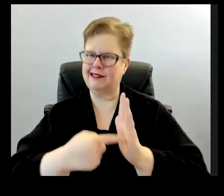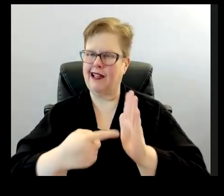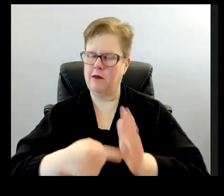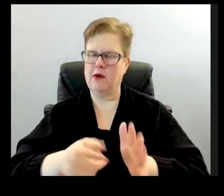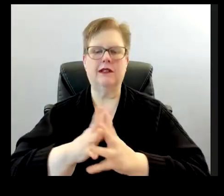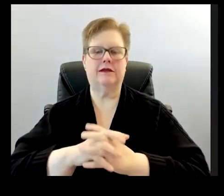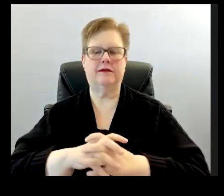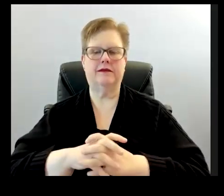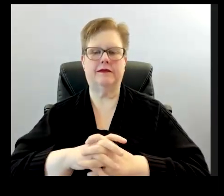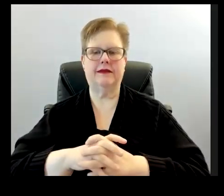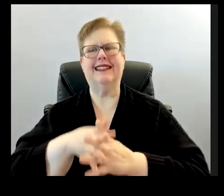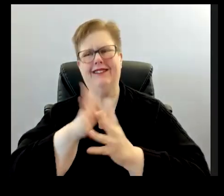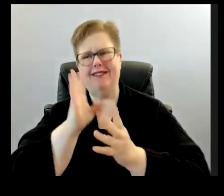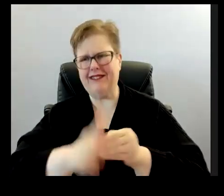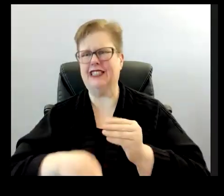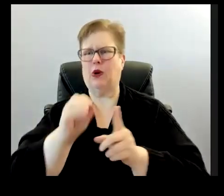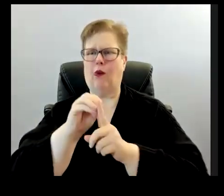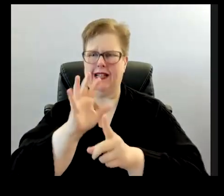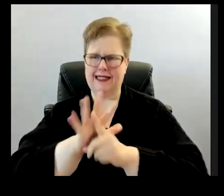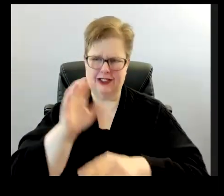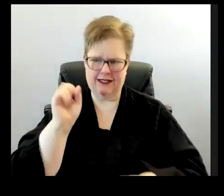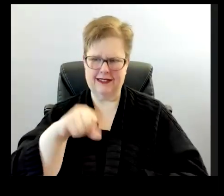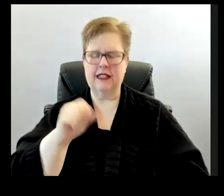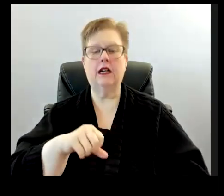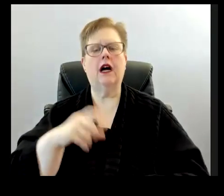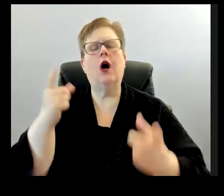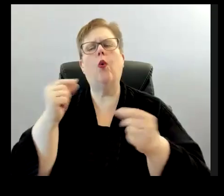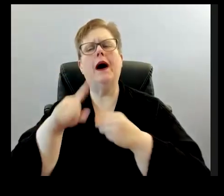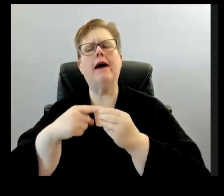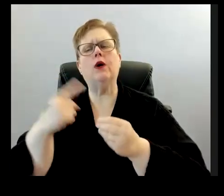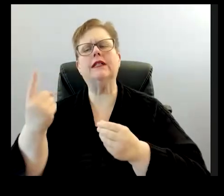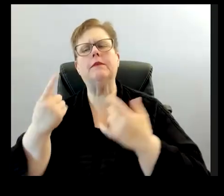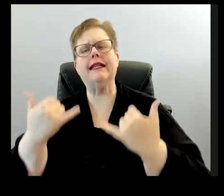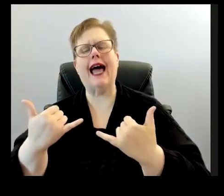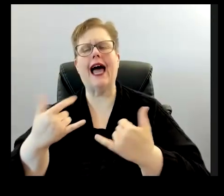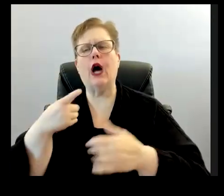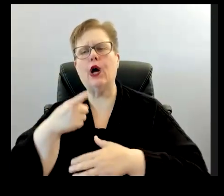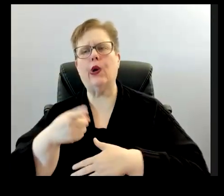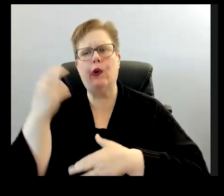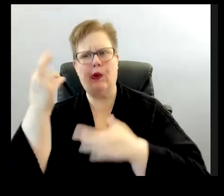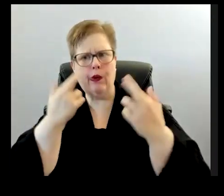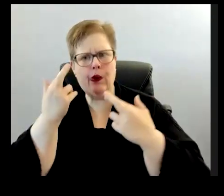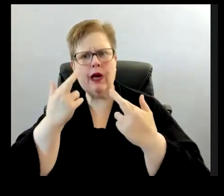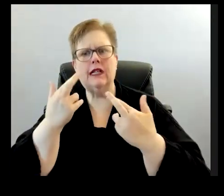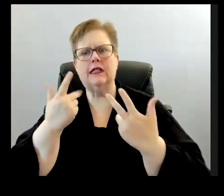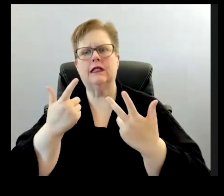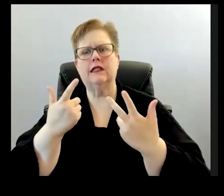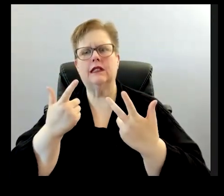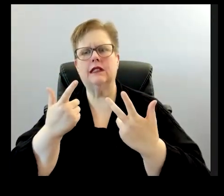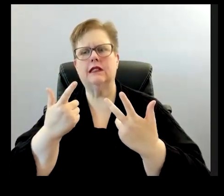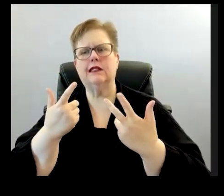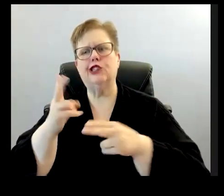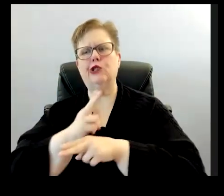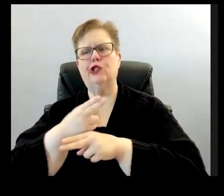example. Getting orientation done. What about something that right now you find yourself taking a bit of a